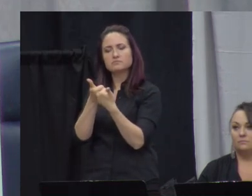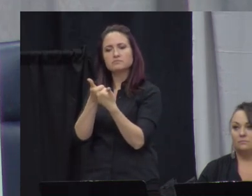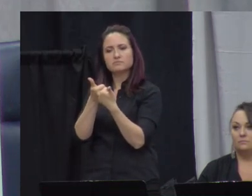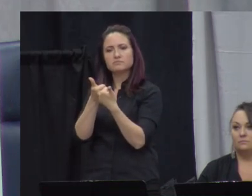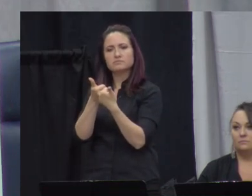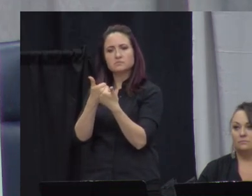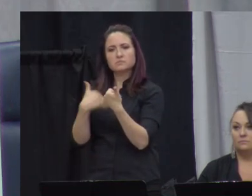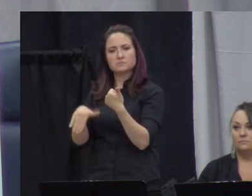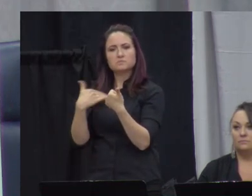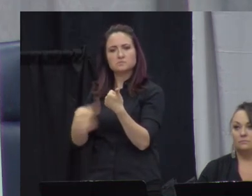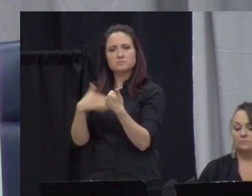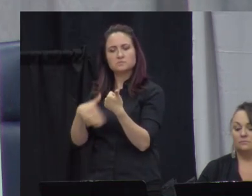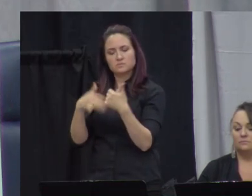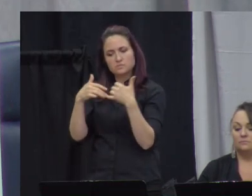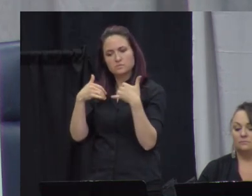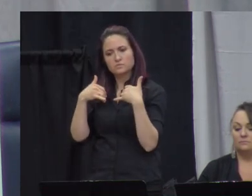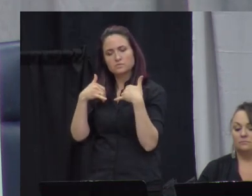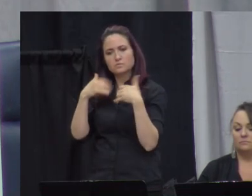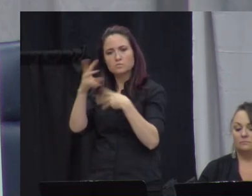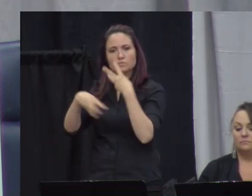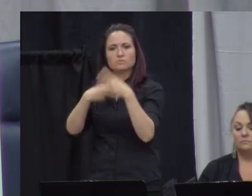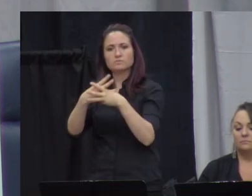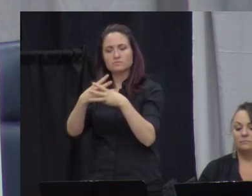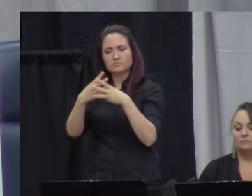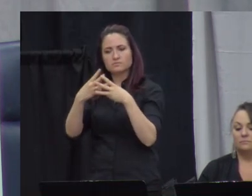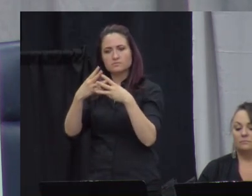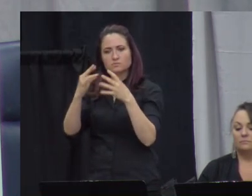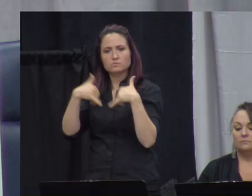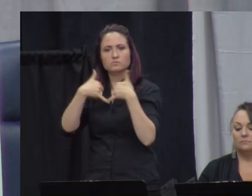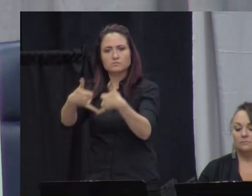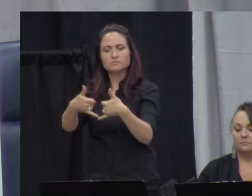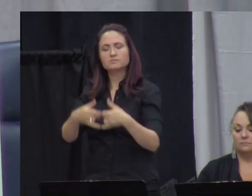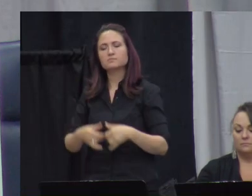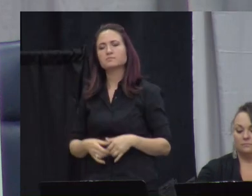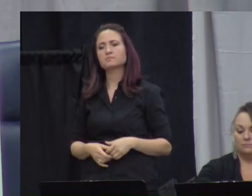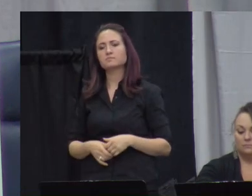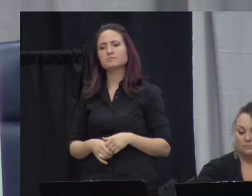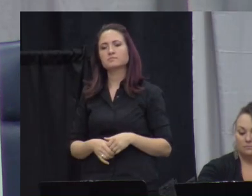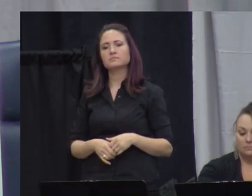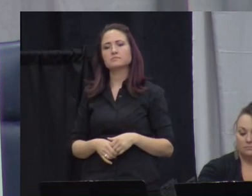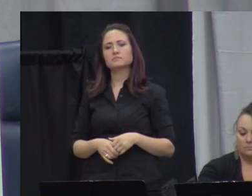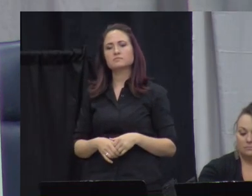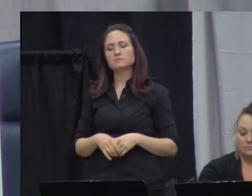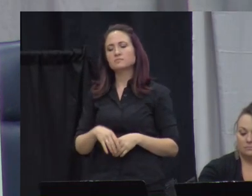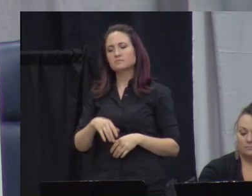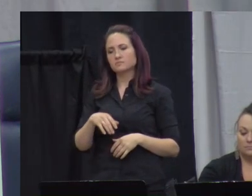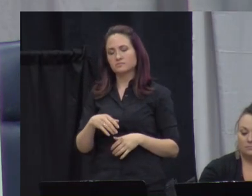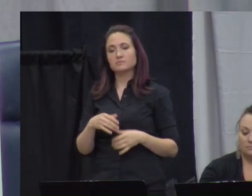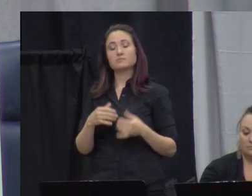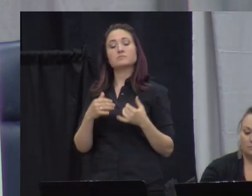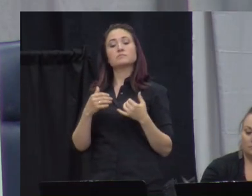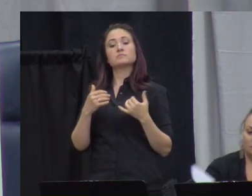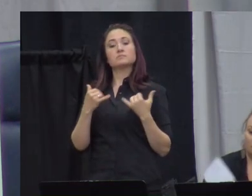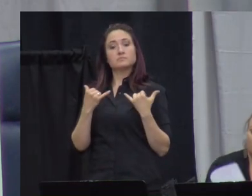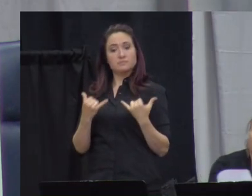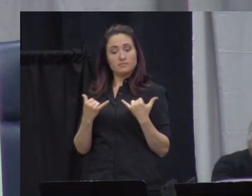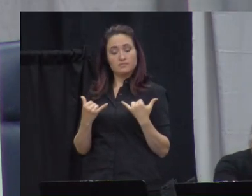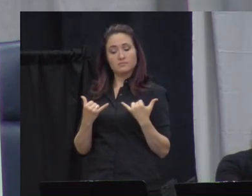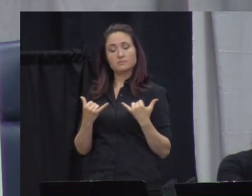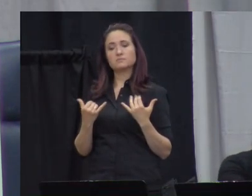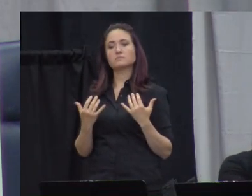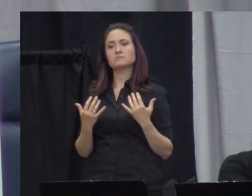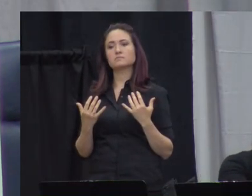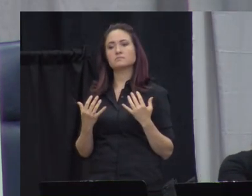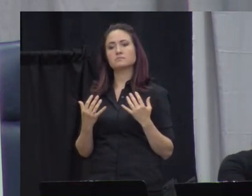ultimately rewarding world. A world that, now more than ever, needs you to